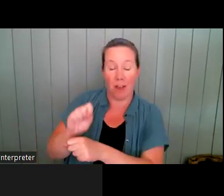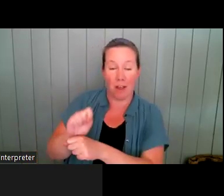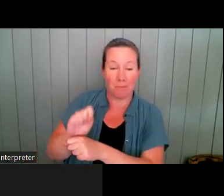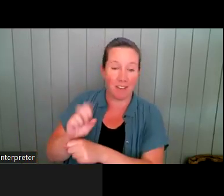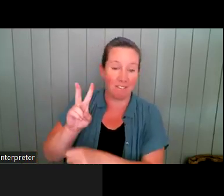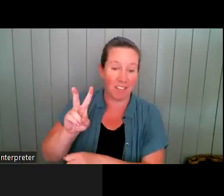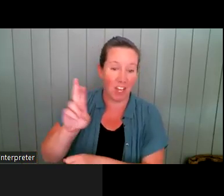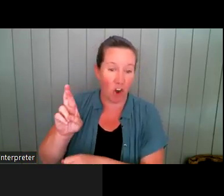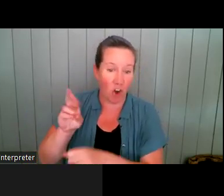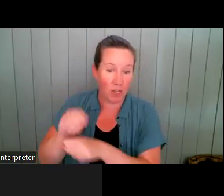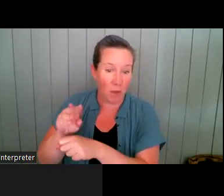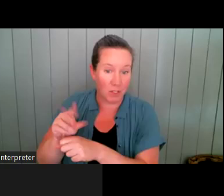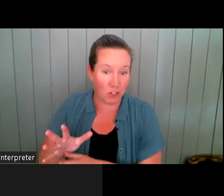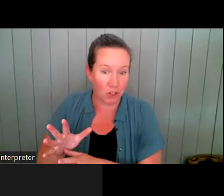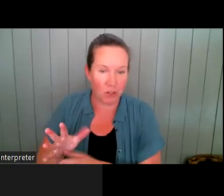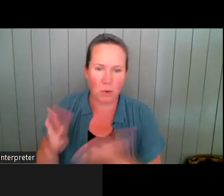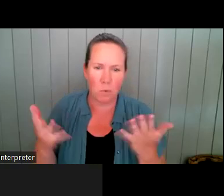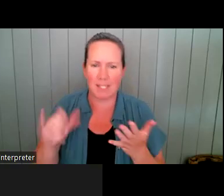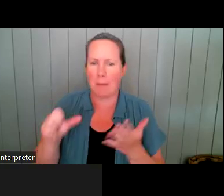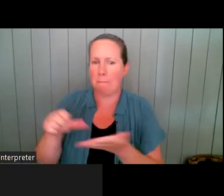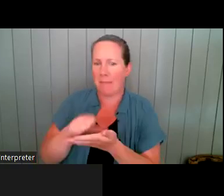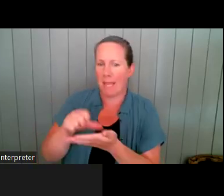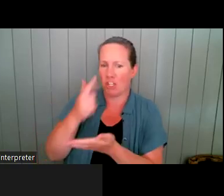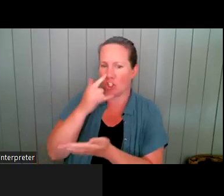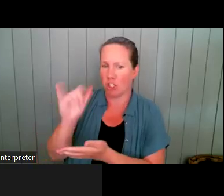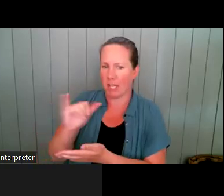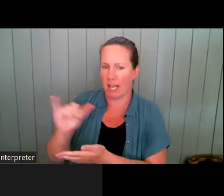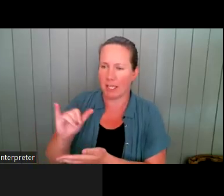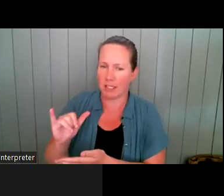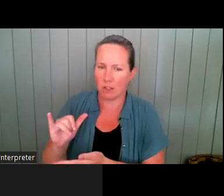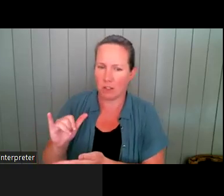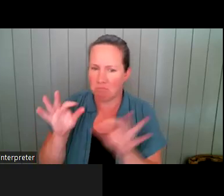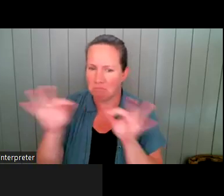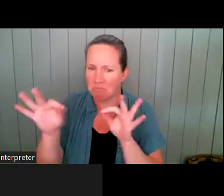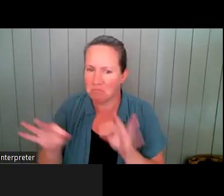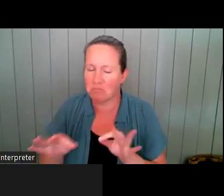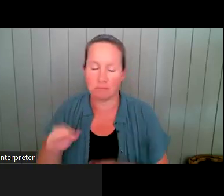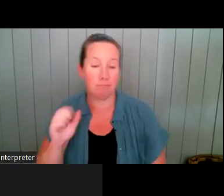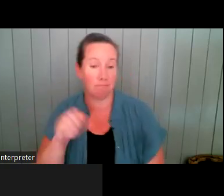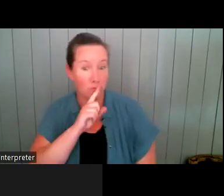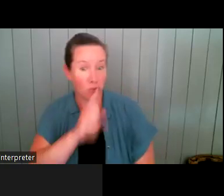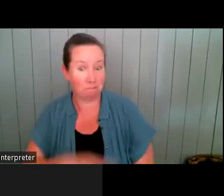really looks like? yes, I'm happy to do that. Sure. So let's see.